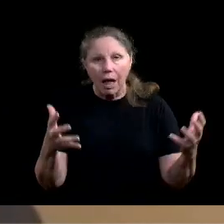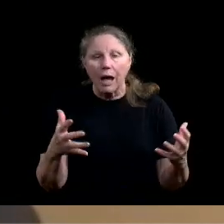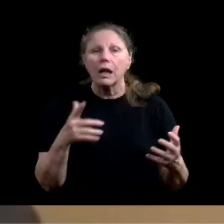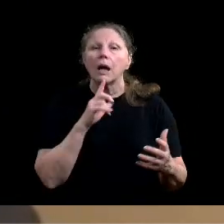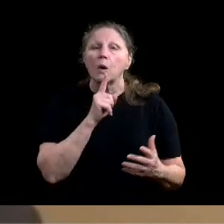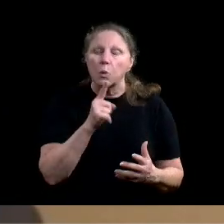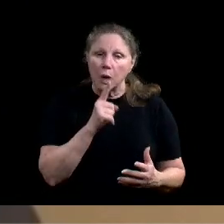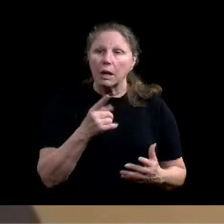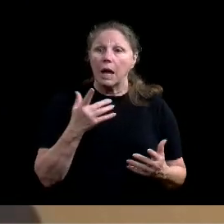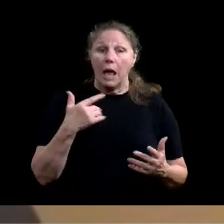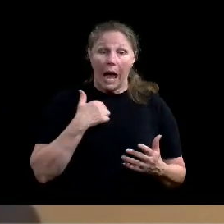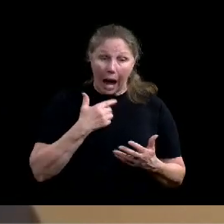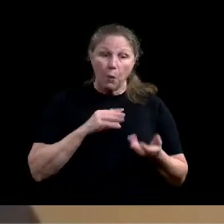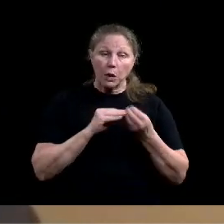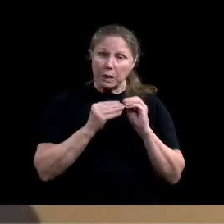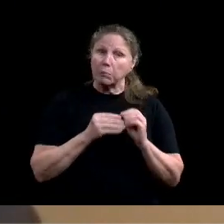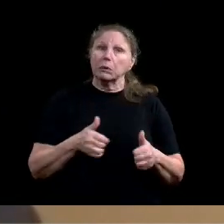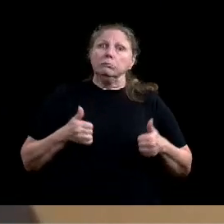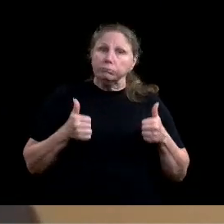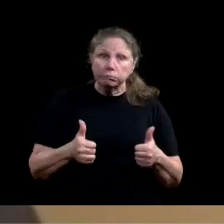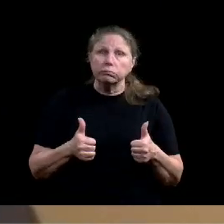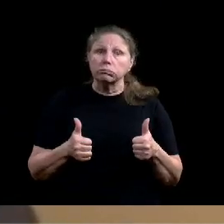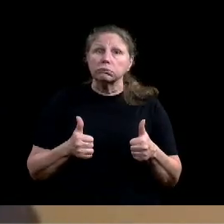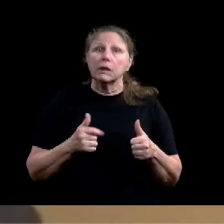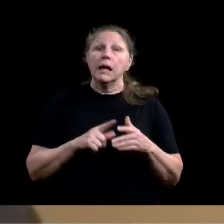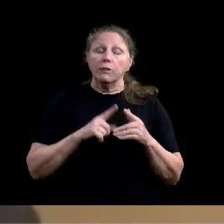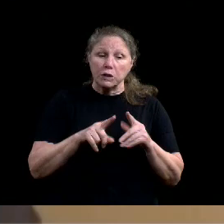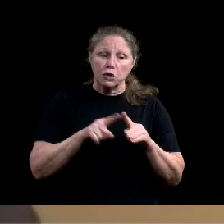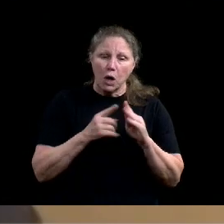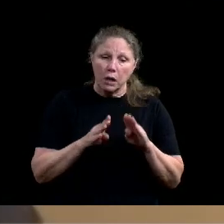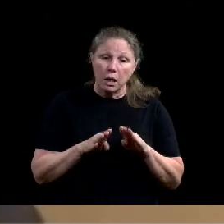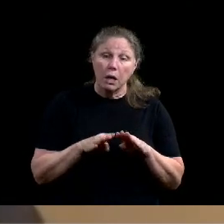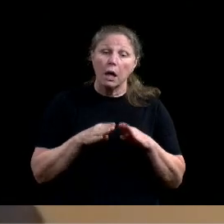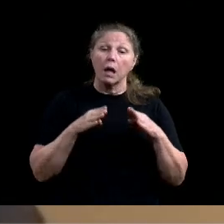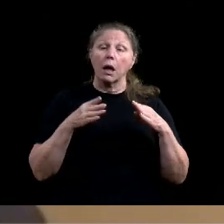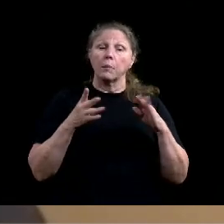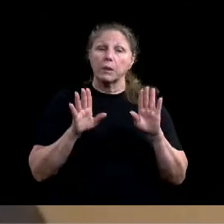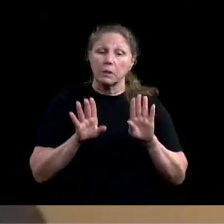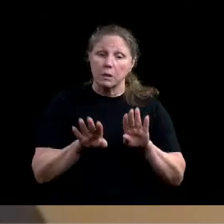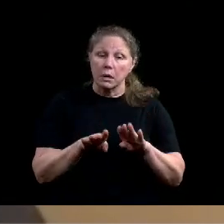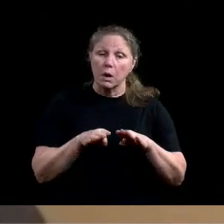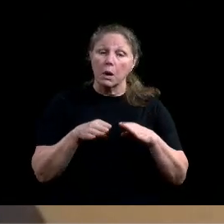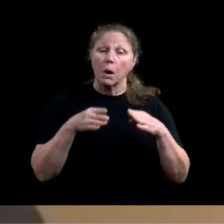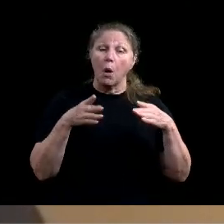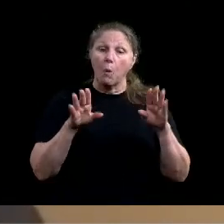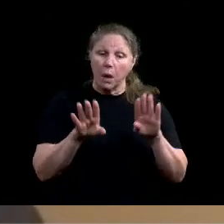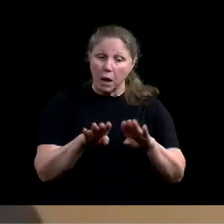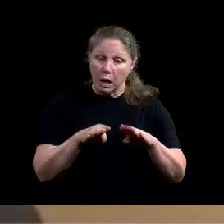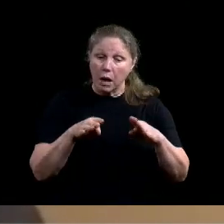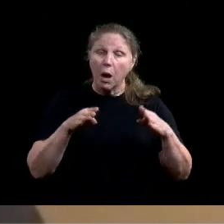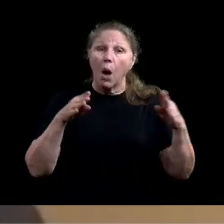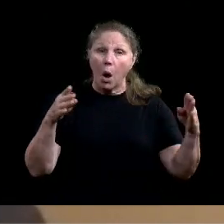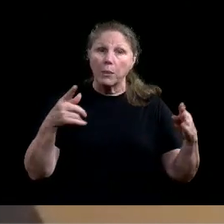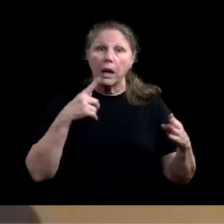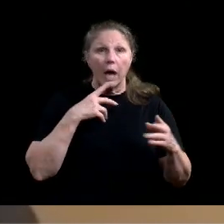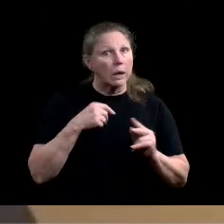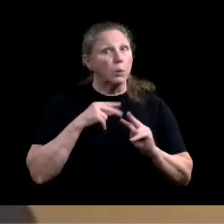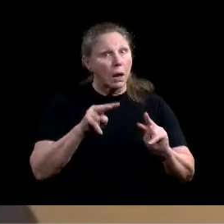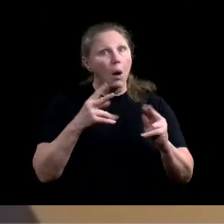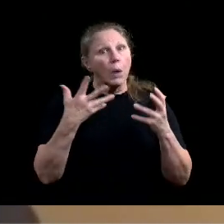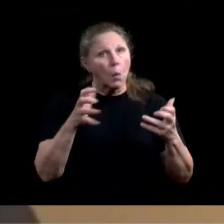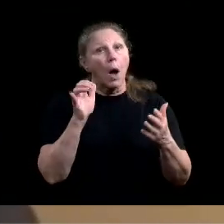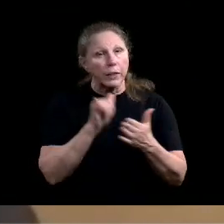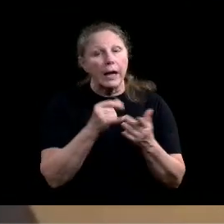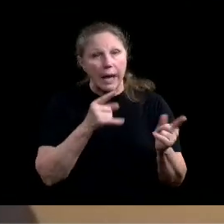ease into getting back to business, and we are all anxious to get back to business. I want to ask for your prayers again for our